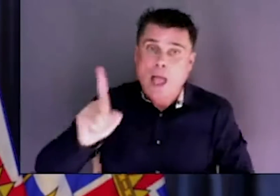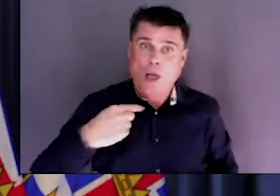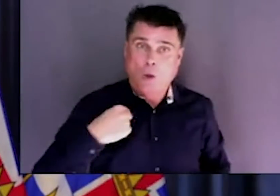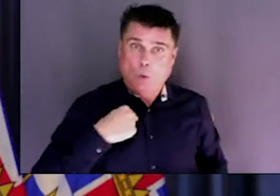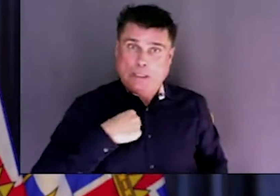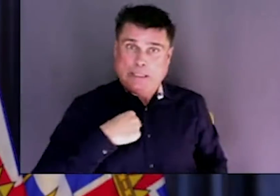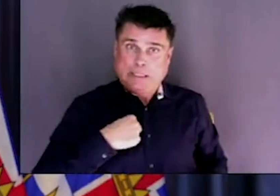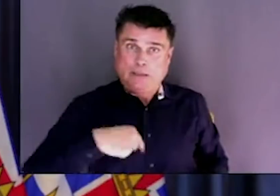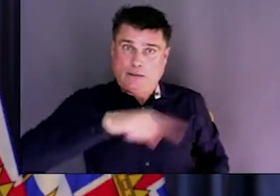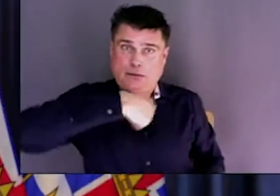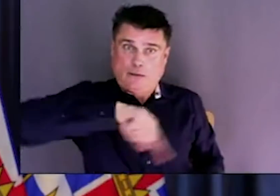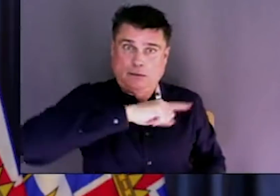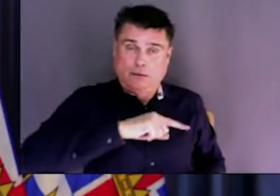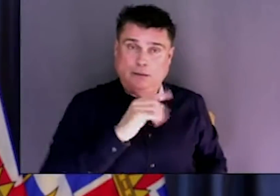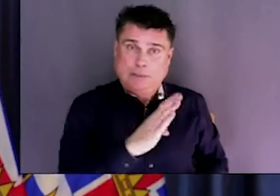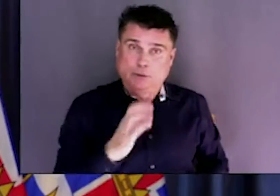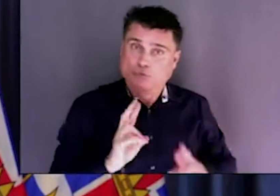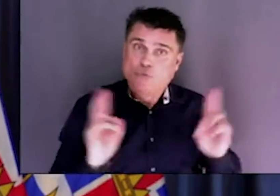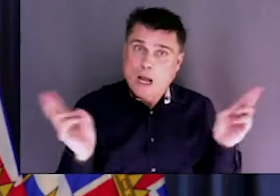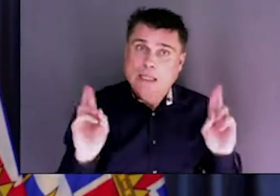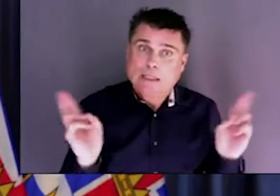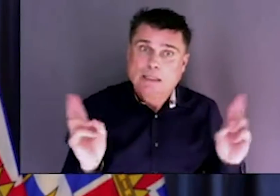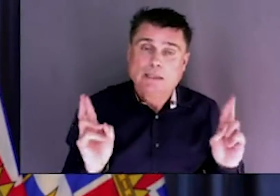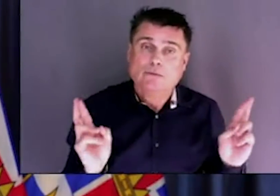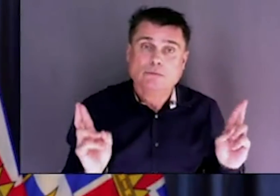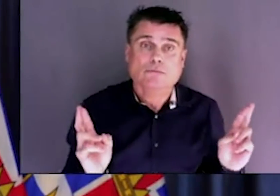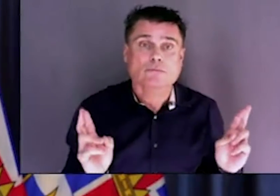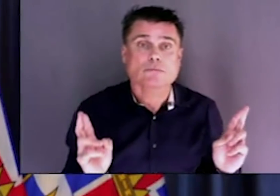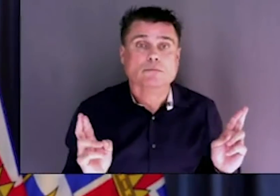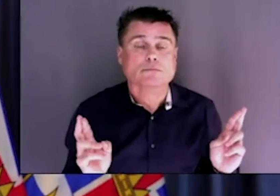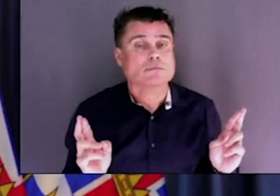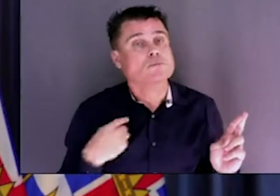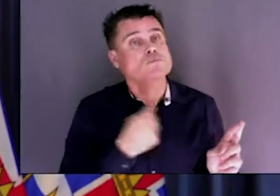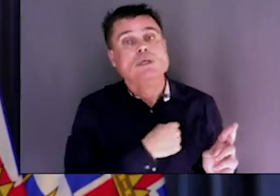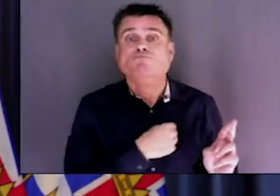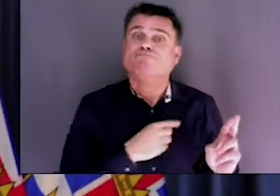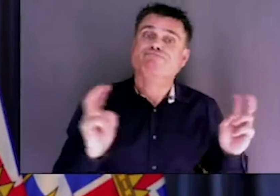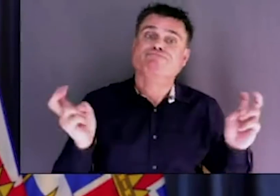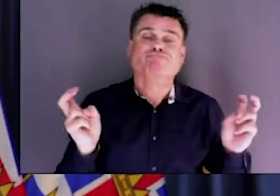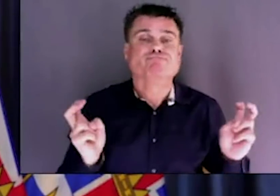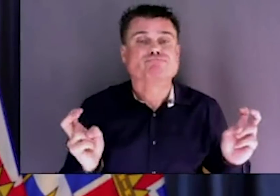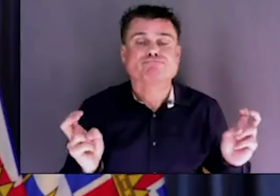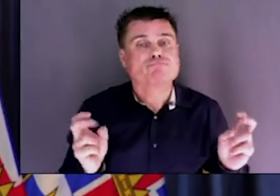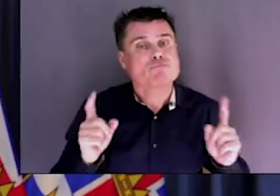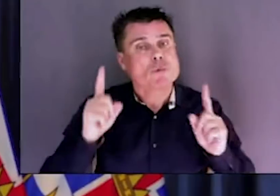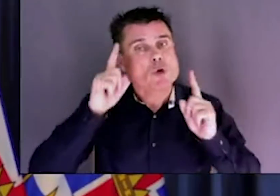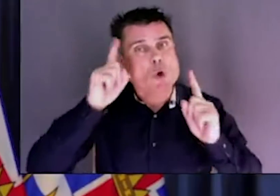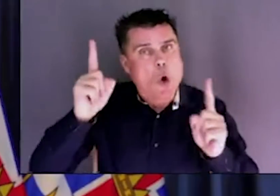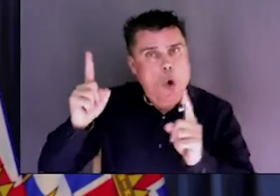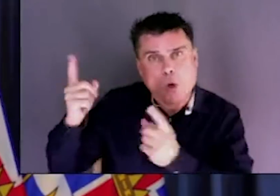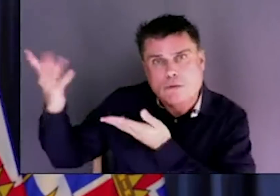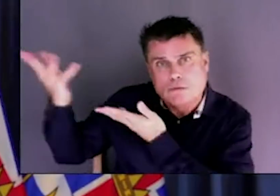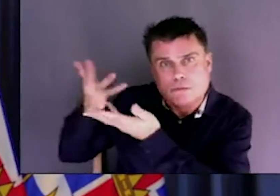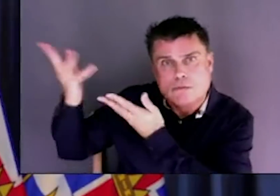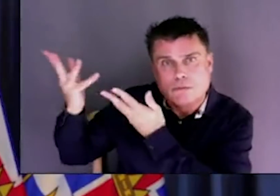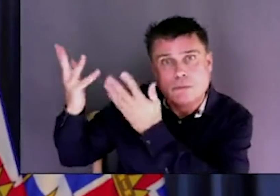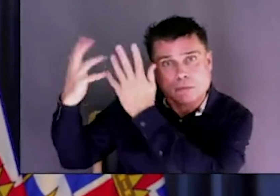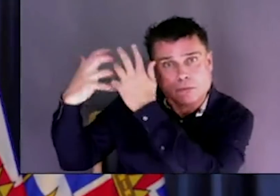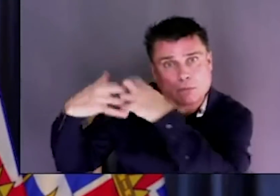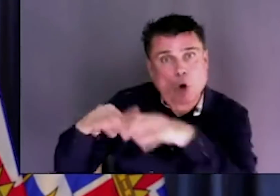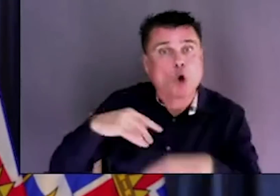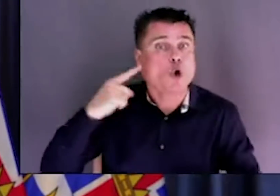national program, and we're prepared to dust that off and go right back to it. But I've not seen the evidence that I've heard twice today. That